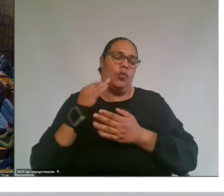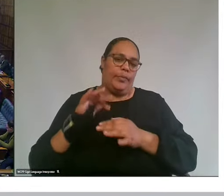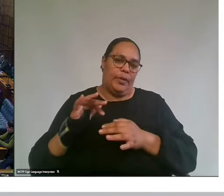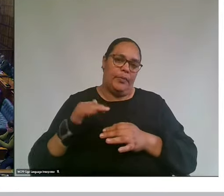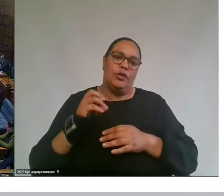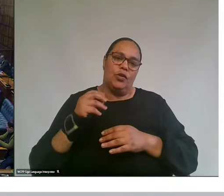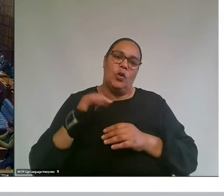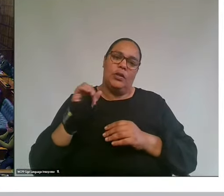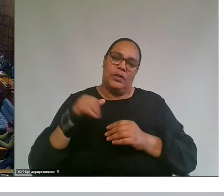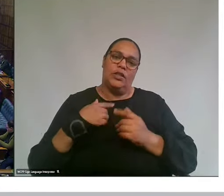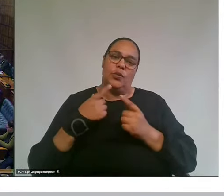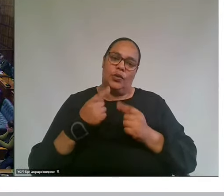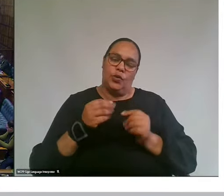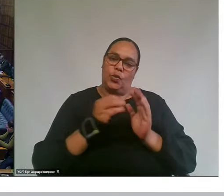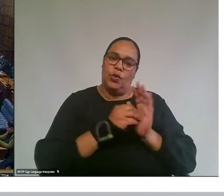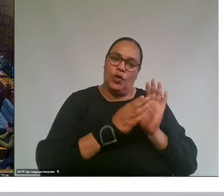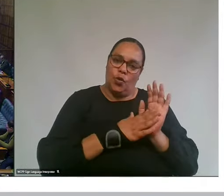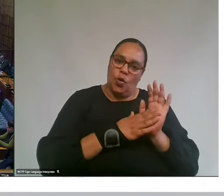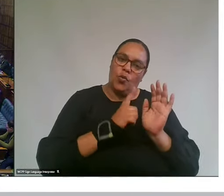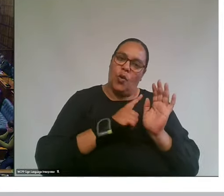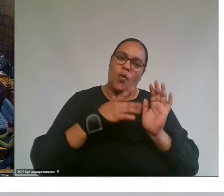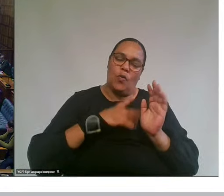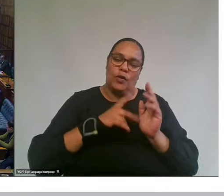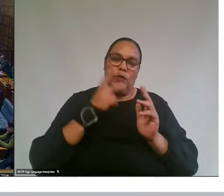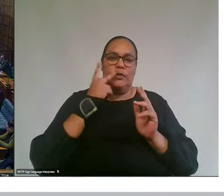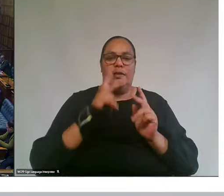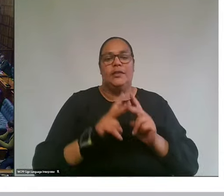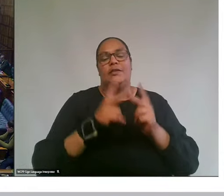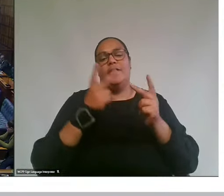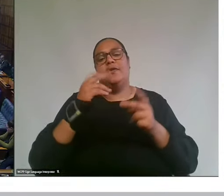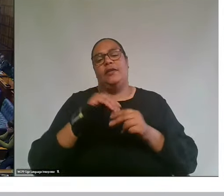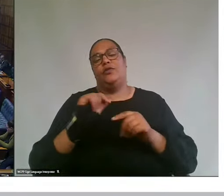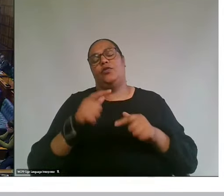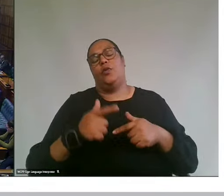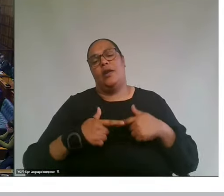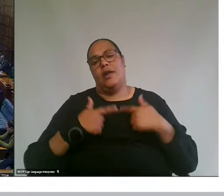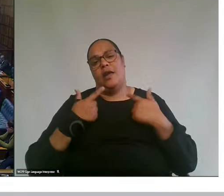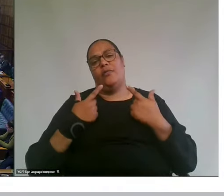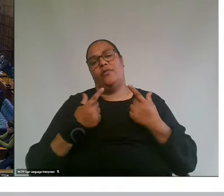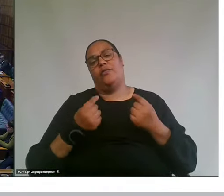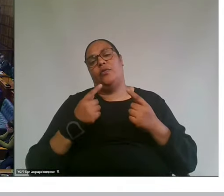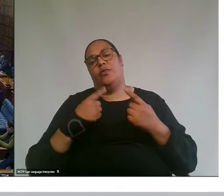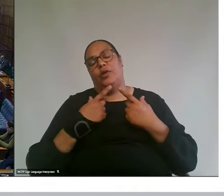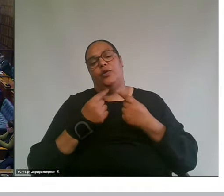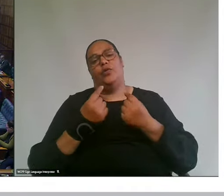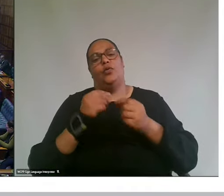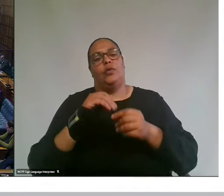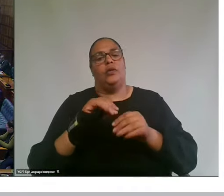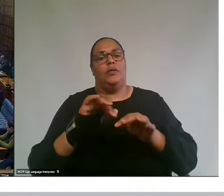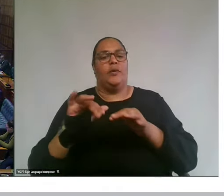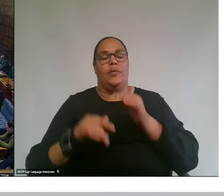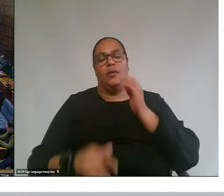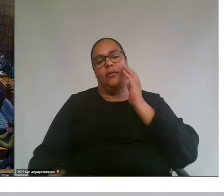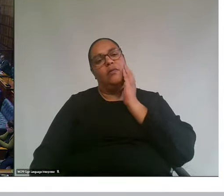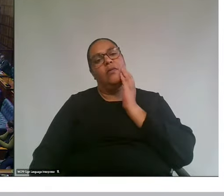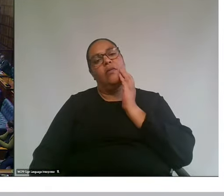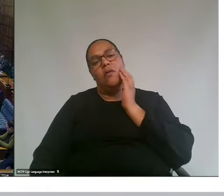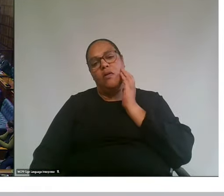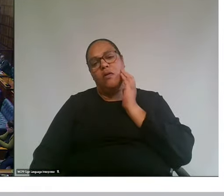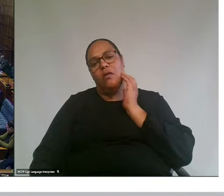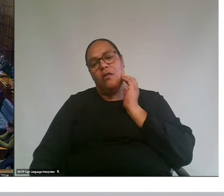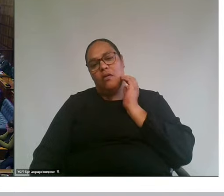do actually record it because we want to see differences in the in the lives that we making these people sorry